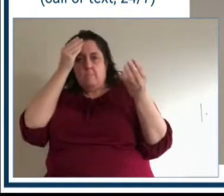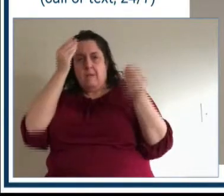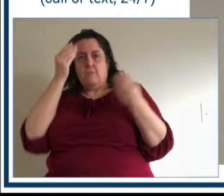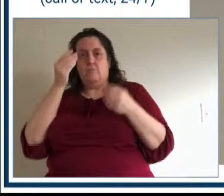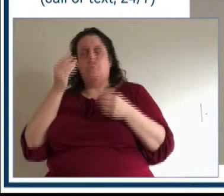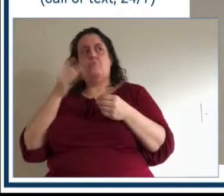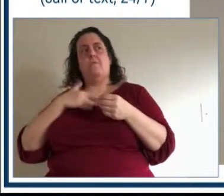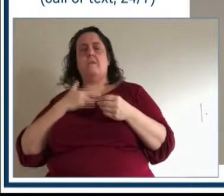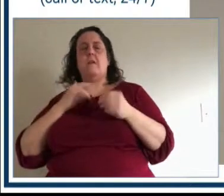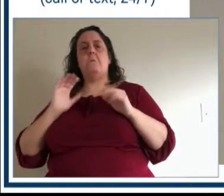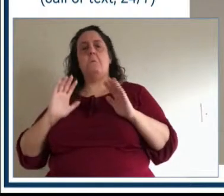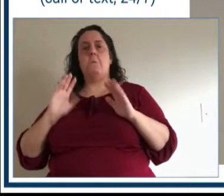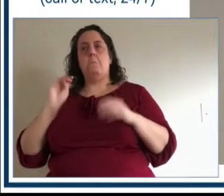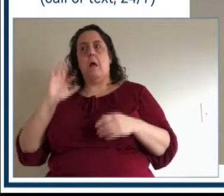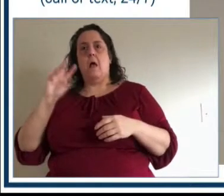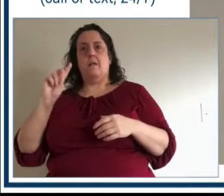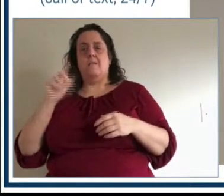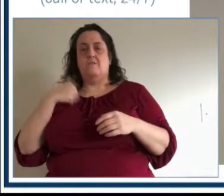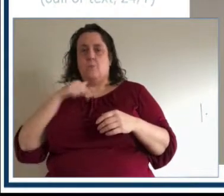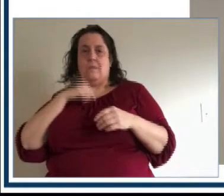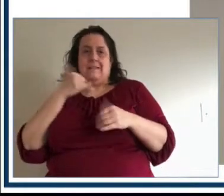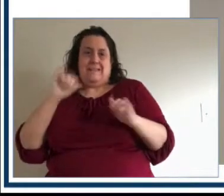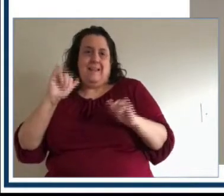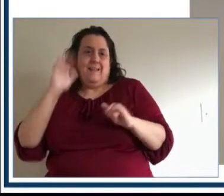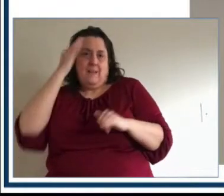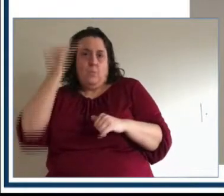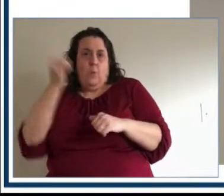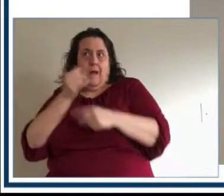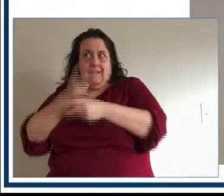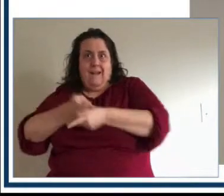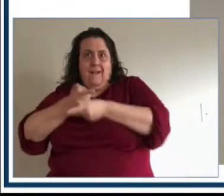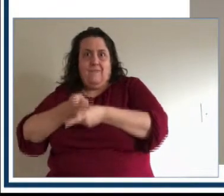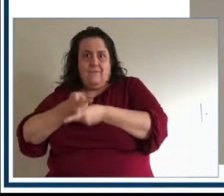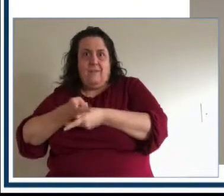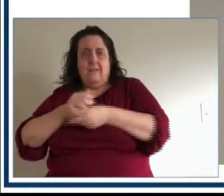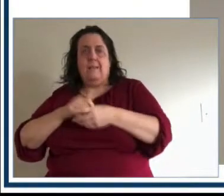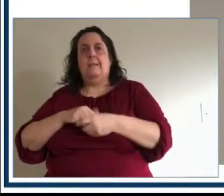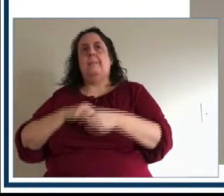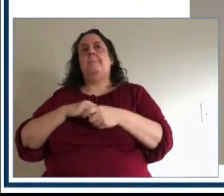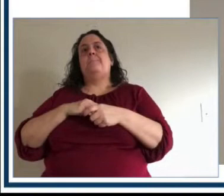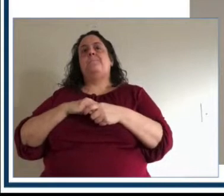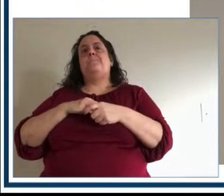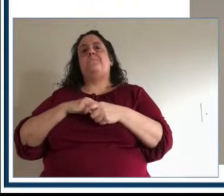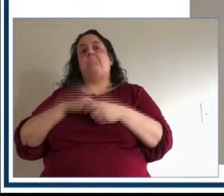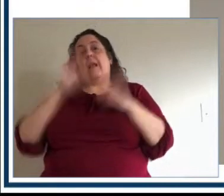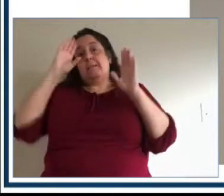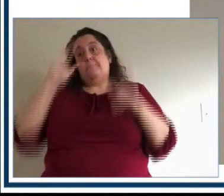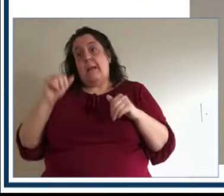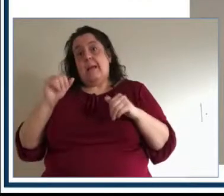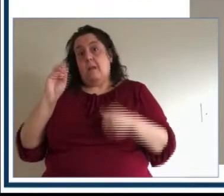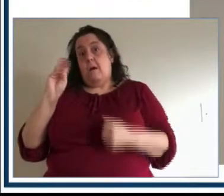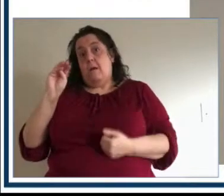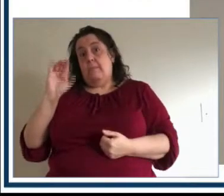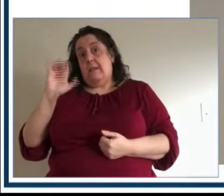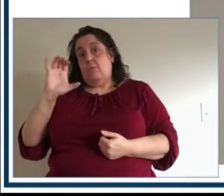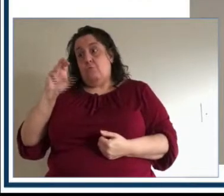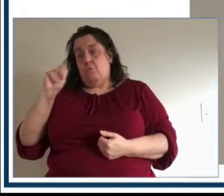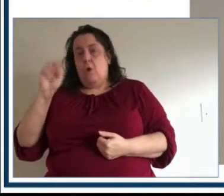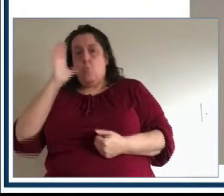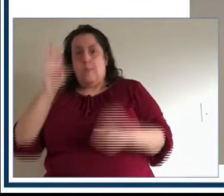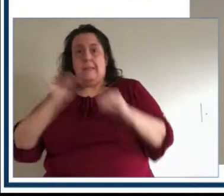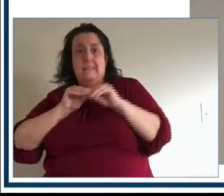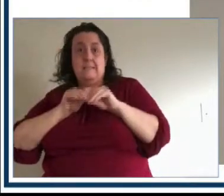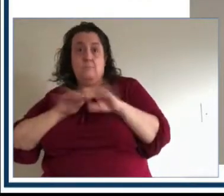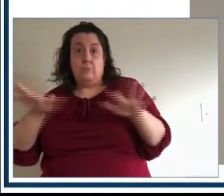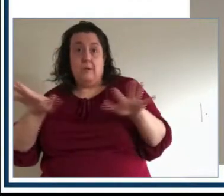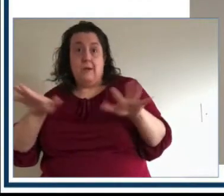only mild disease, so we have to be careful about it. And we can expect it is going to spread because of its high infectiousness. So we have